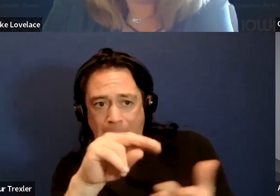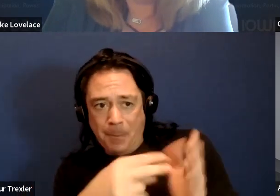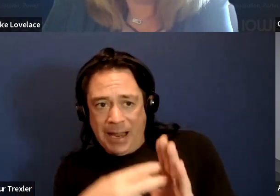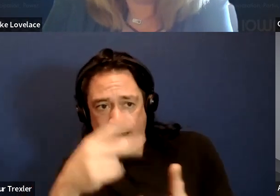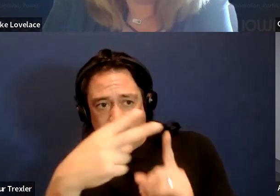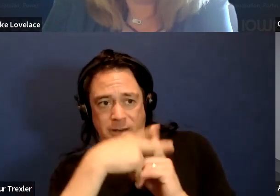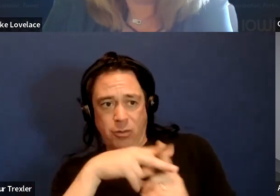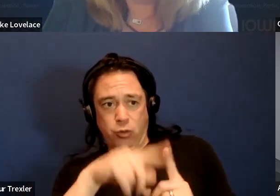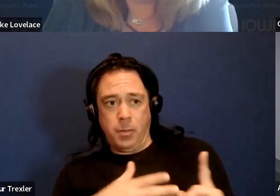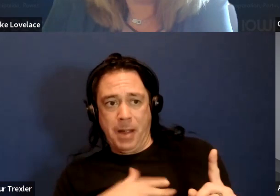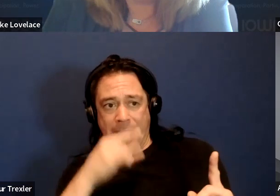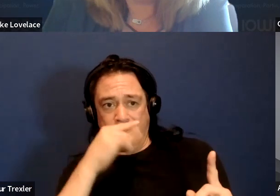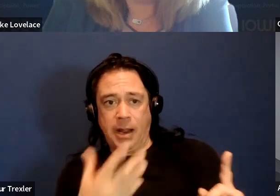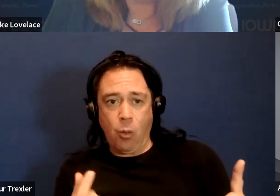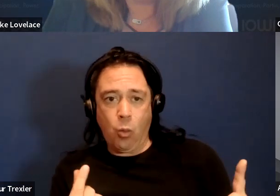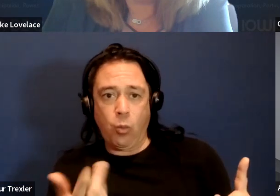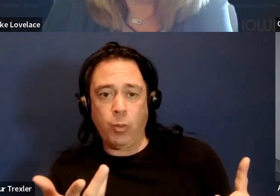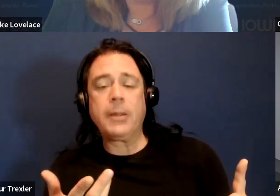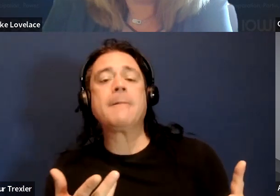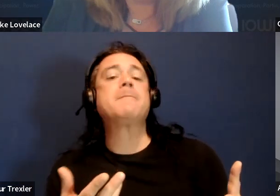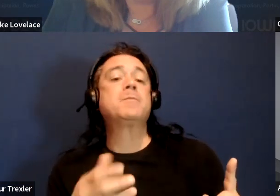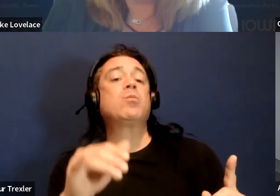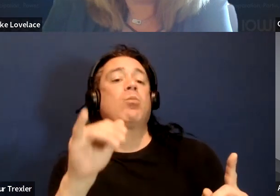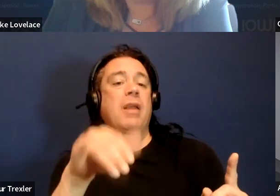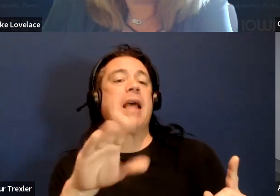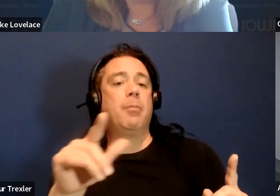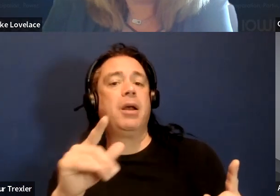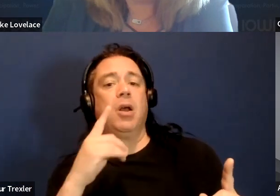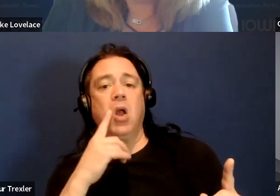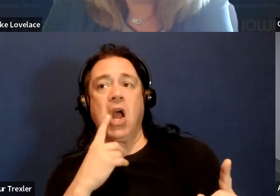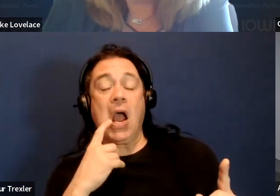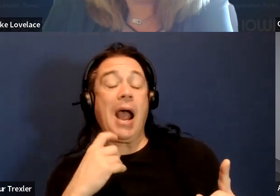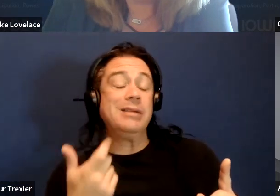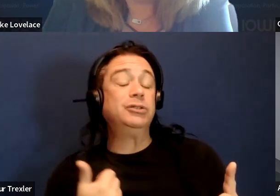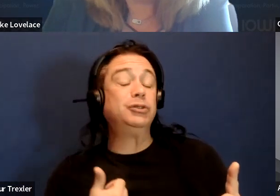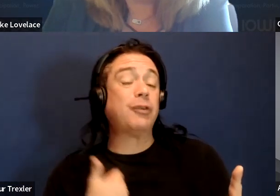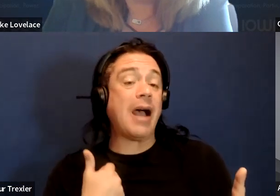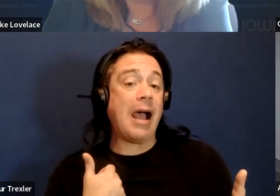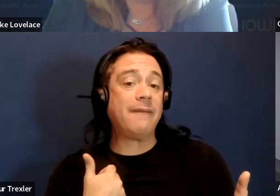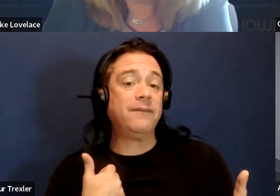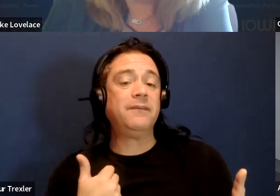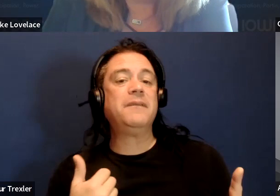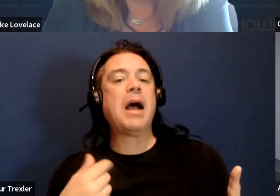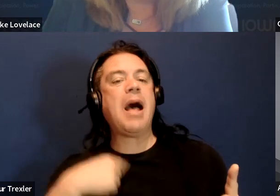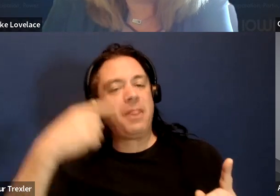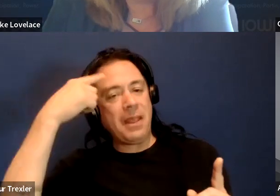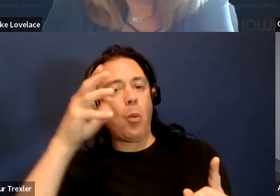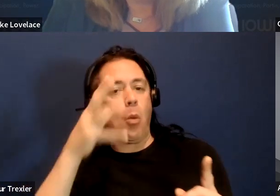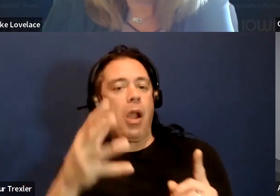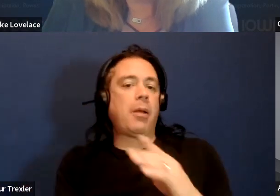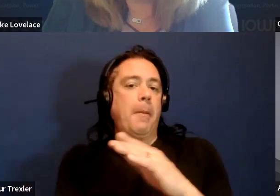children. And so that bill has survived, and I think there will be an amendment on